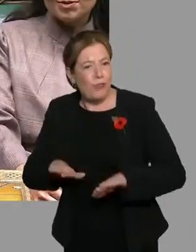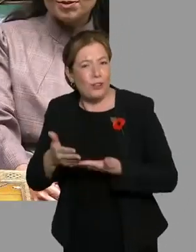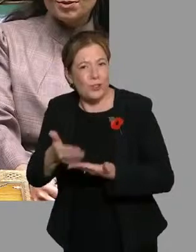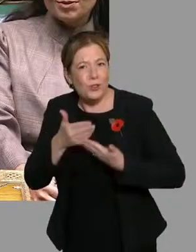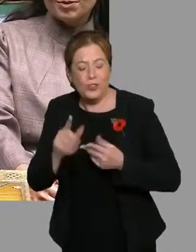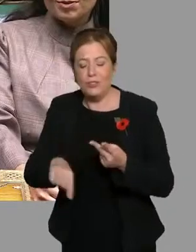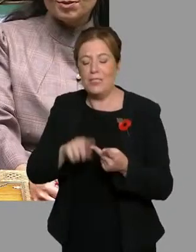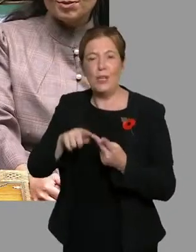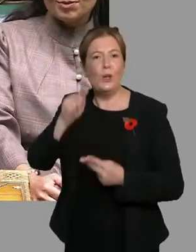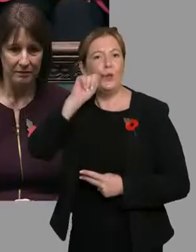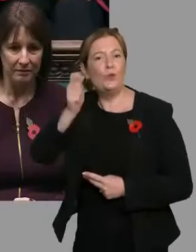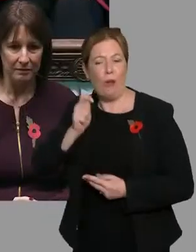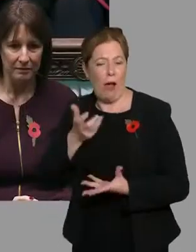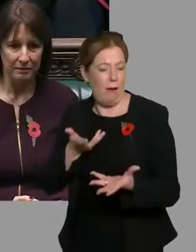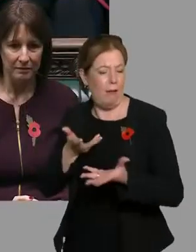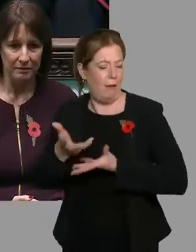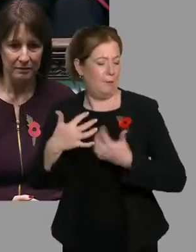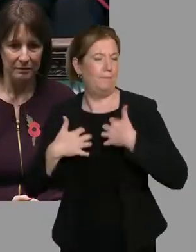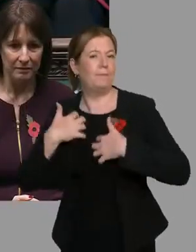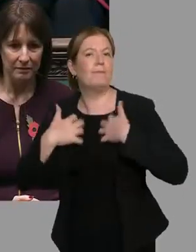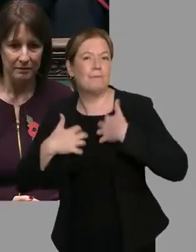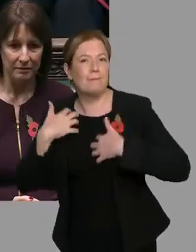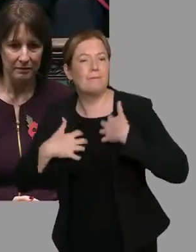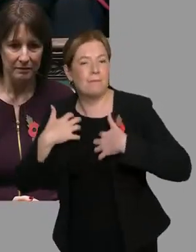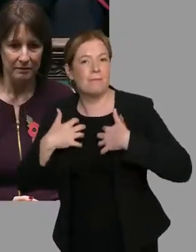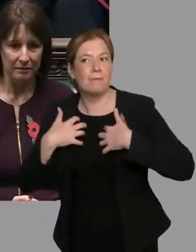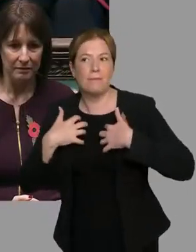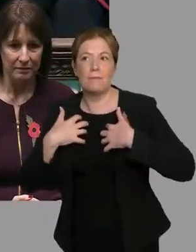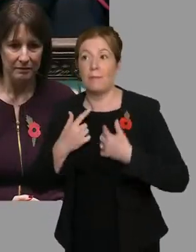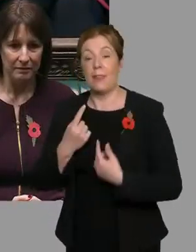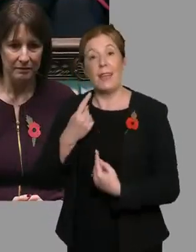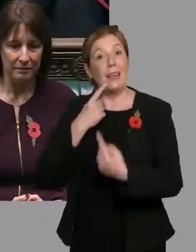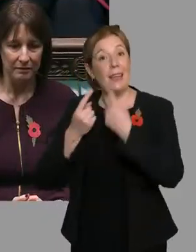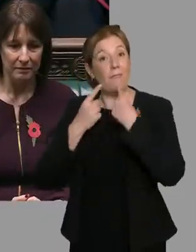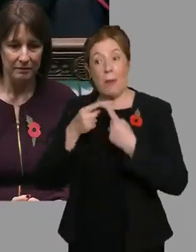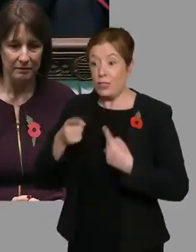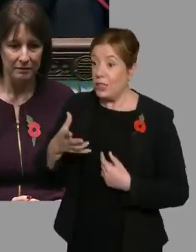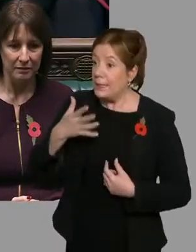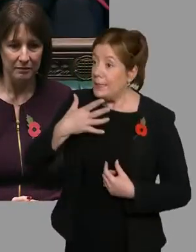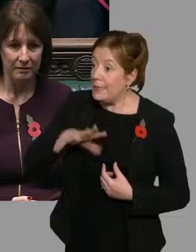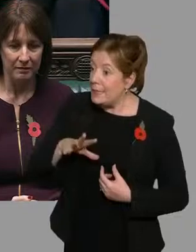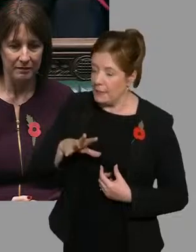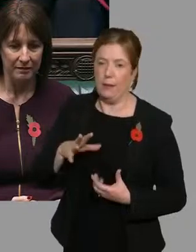provide her with the information that she needs to discharge her duties. That's the right thing